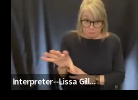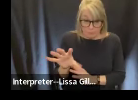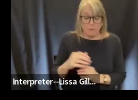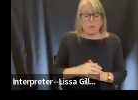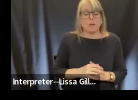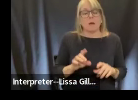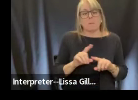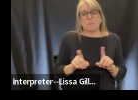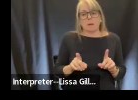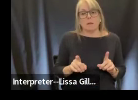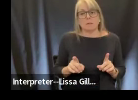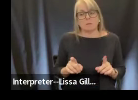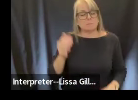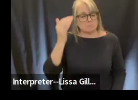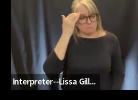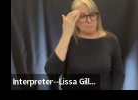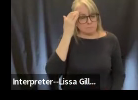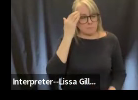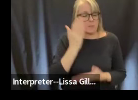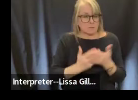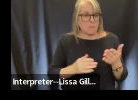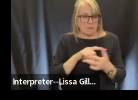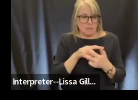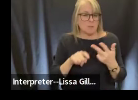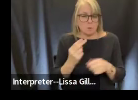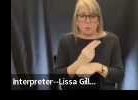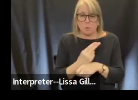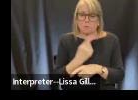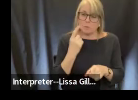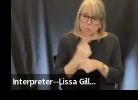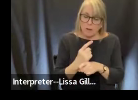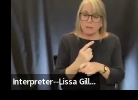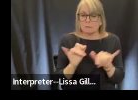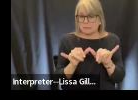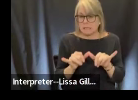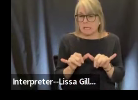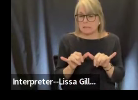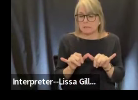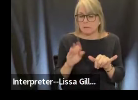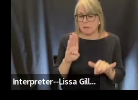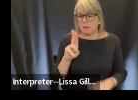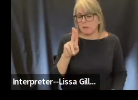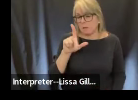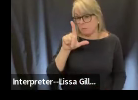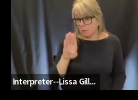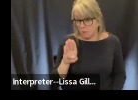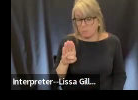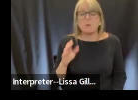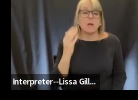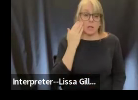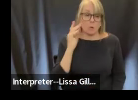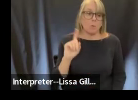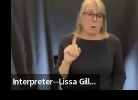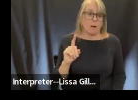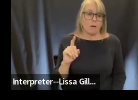But just be mindful of some of these things, using the appropriate size light bulb, and just knowing where these